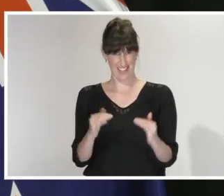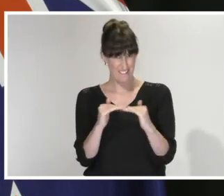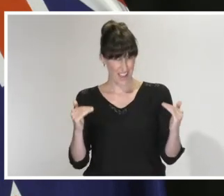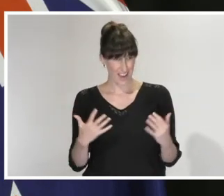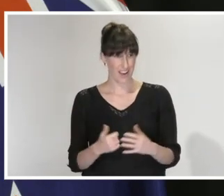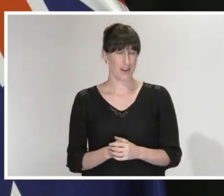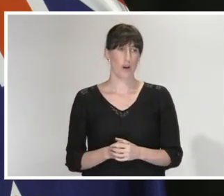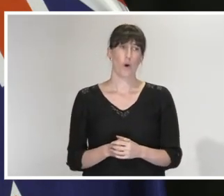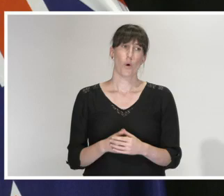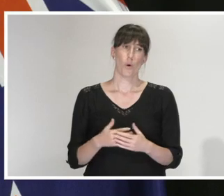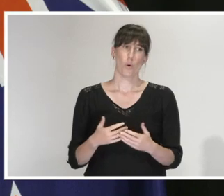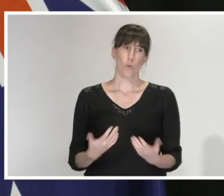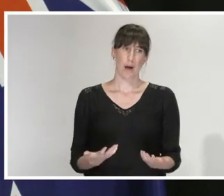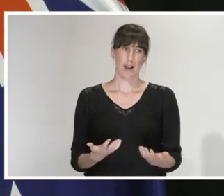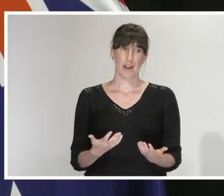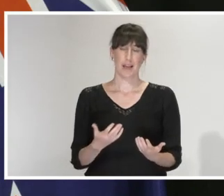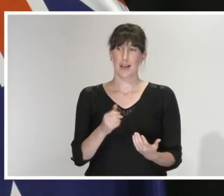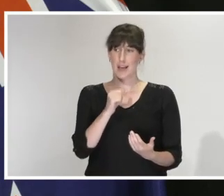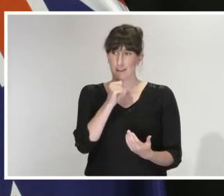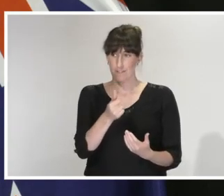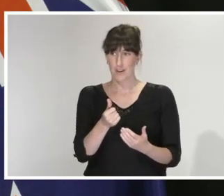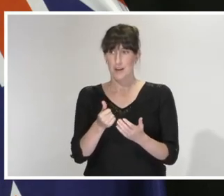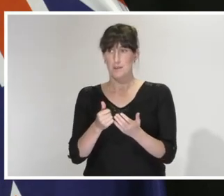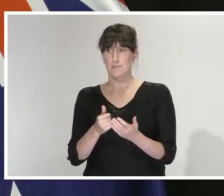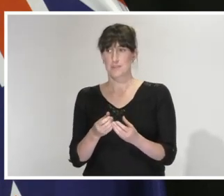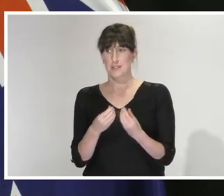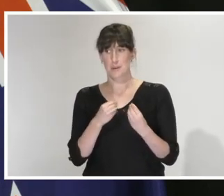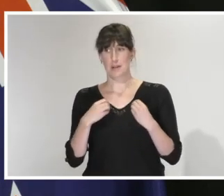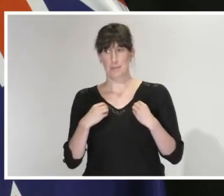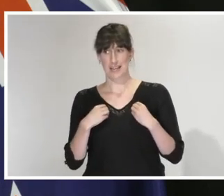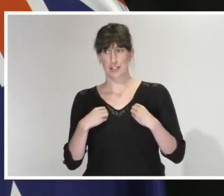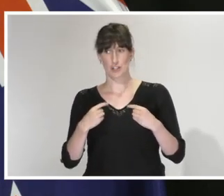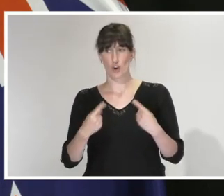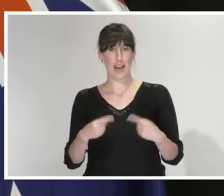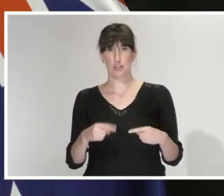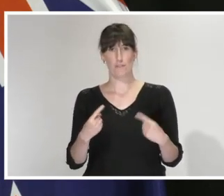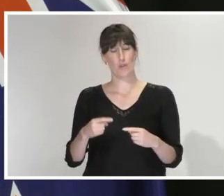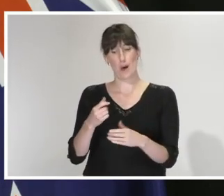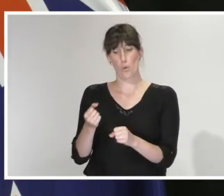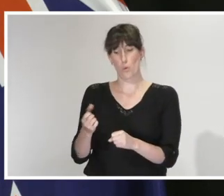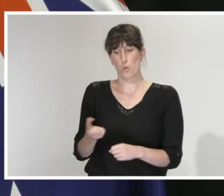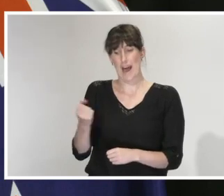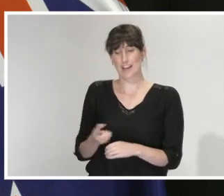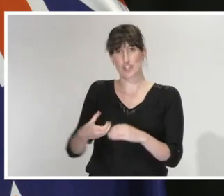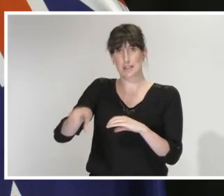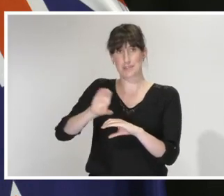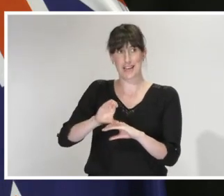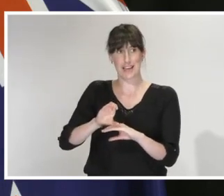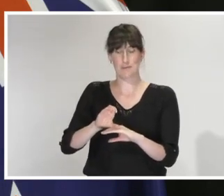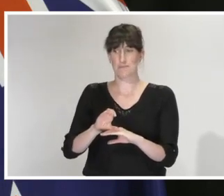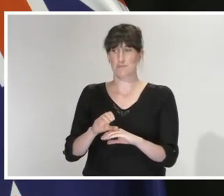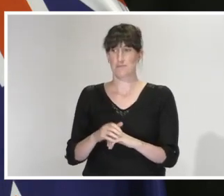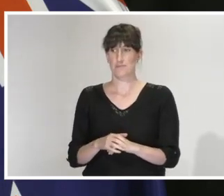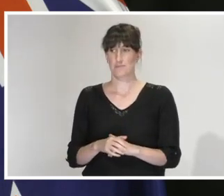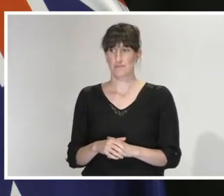means they won't be eligible for the wage subsidy, but they're not. In many cases, particularly some of those smaller services, won't be operating on